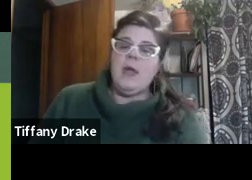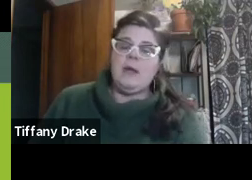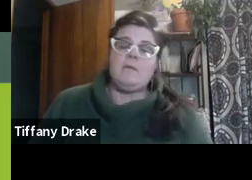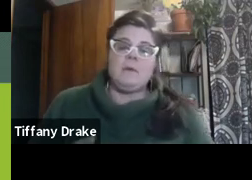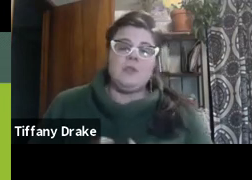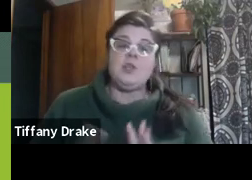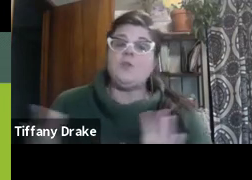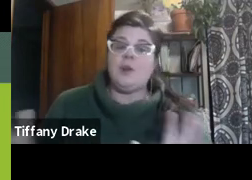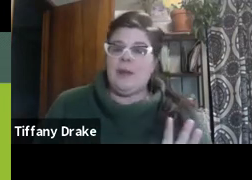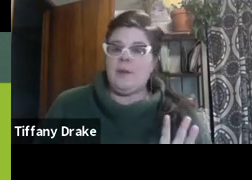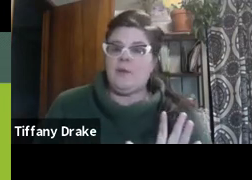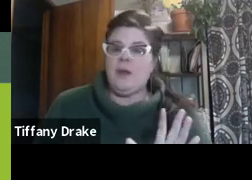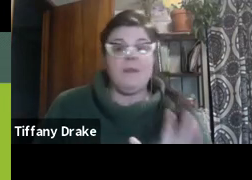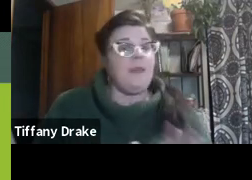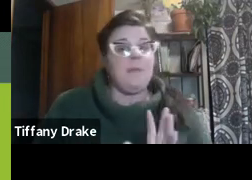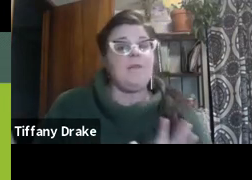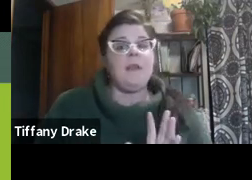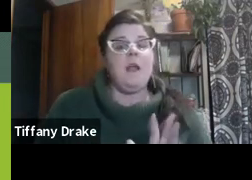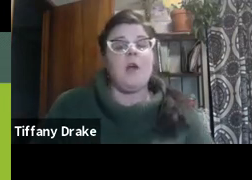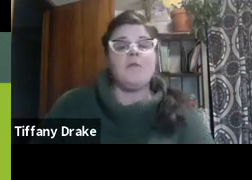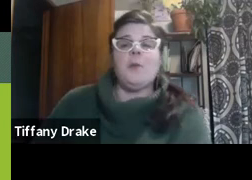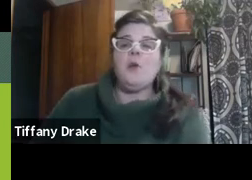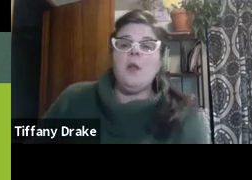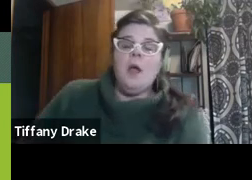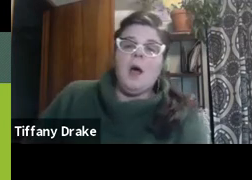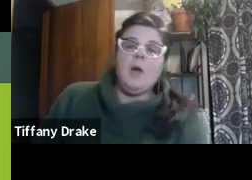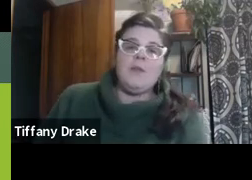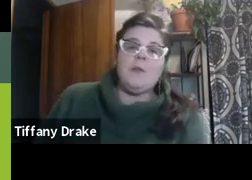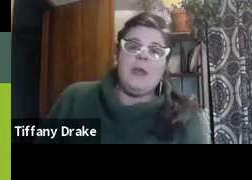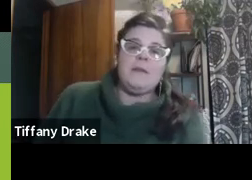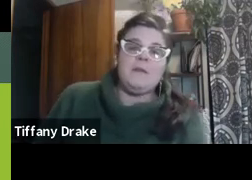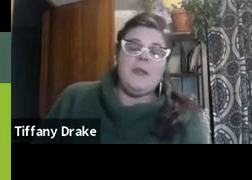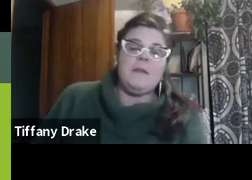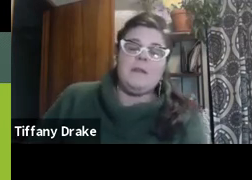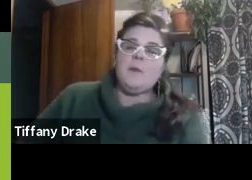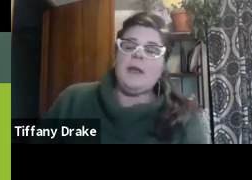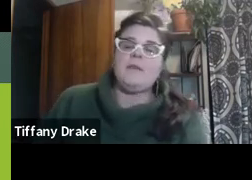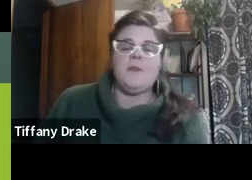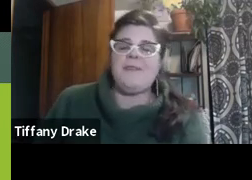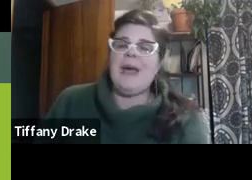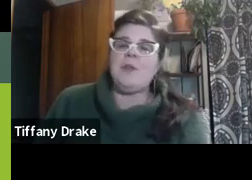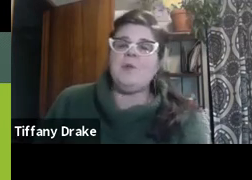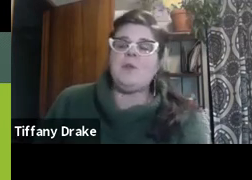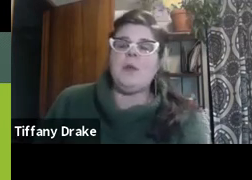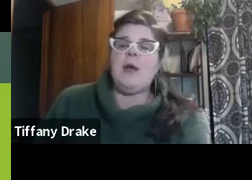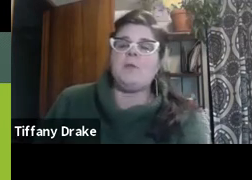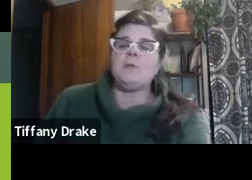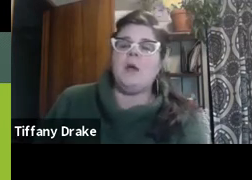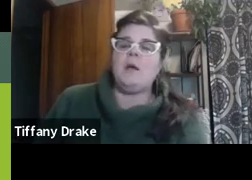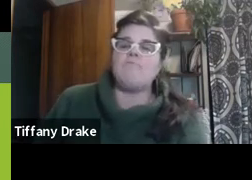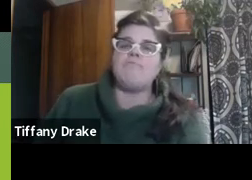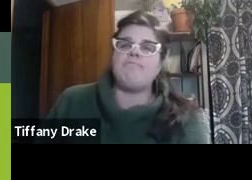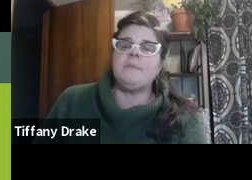particularly when children are demonstrating that they may feel uncomfortable with those kinds of things. Everyone has different values